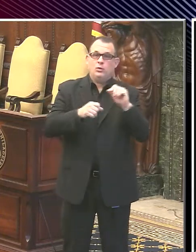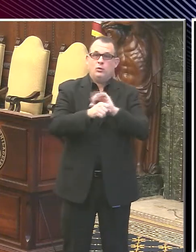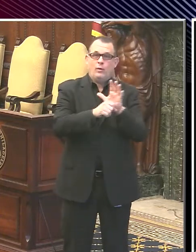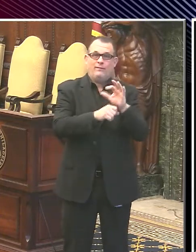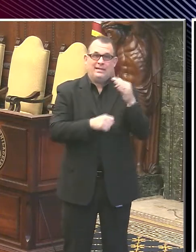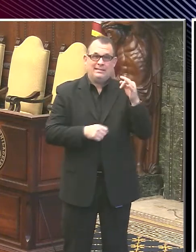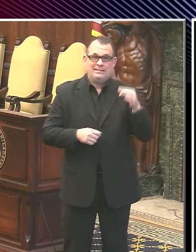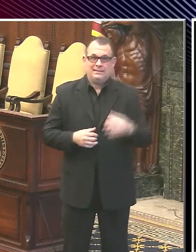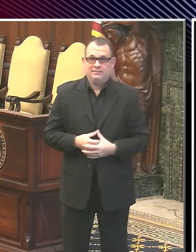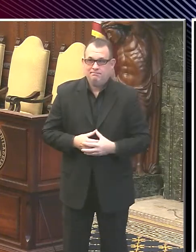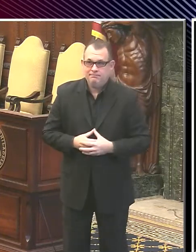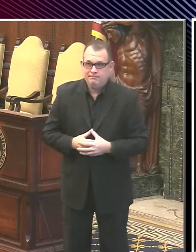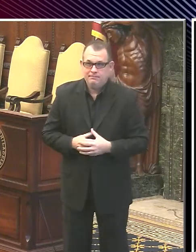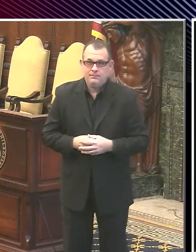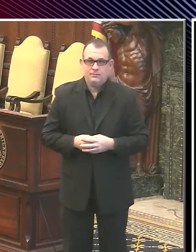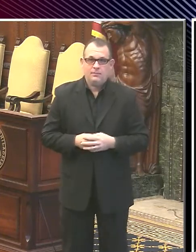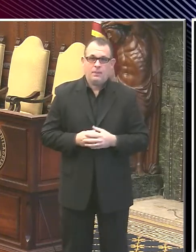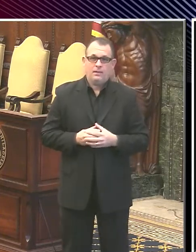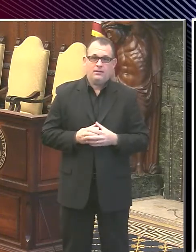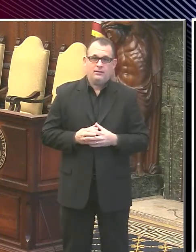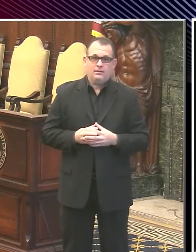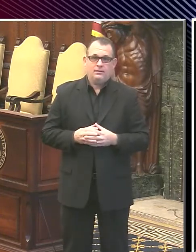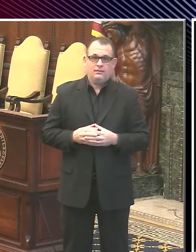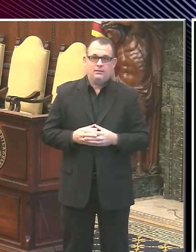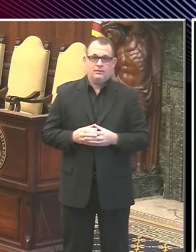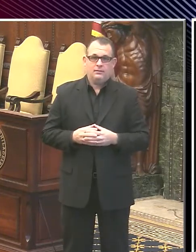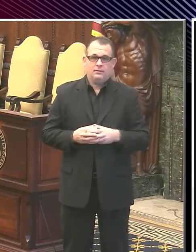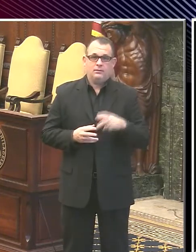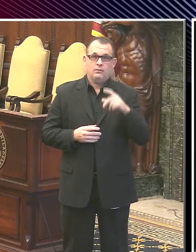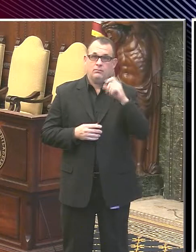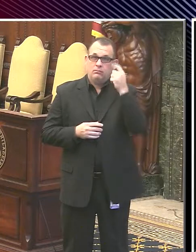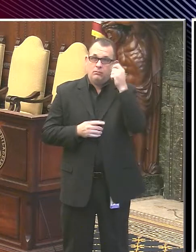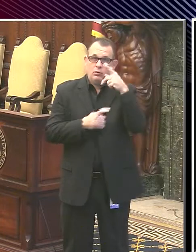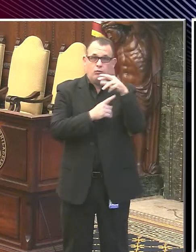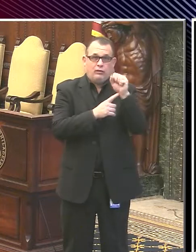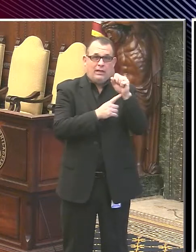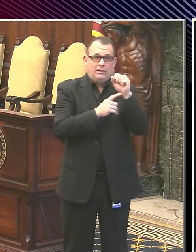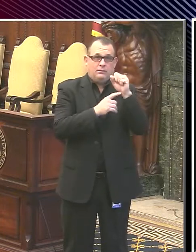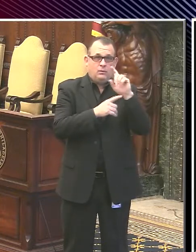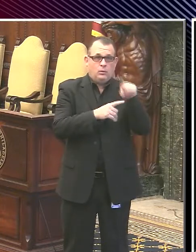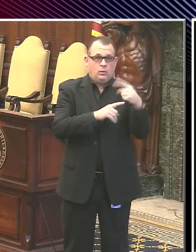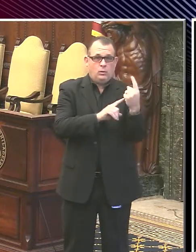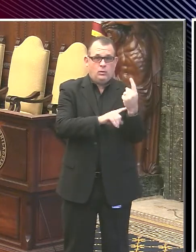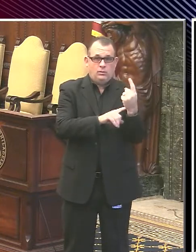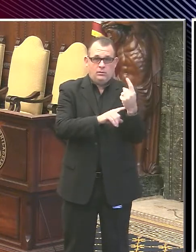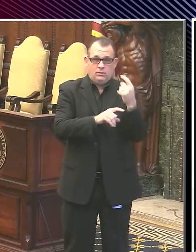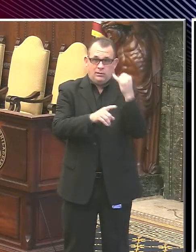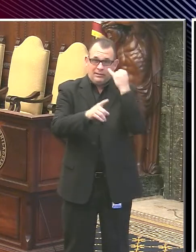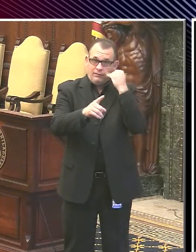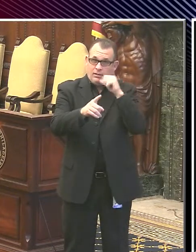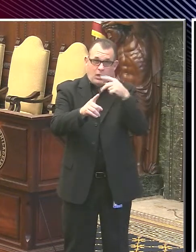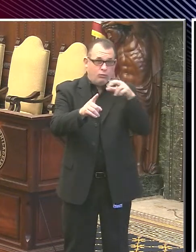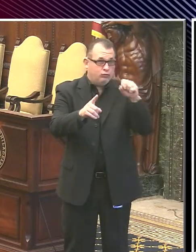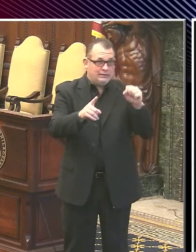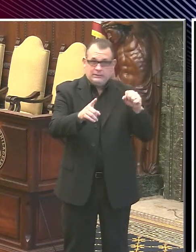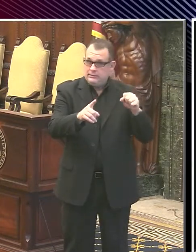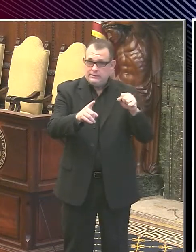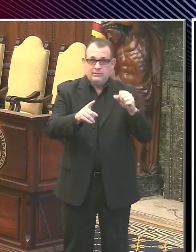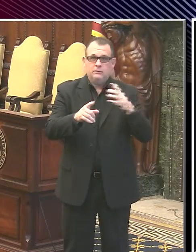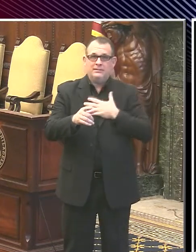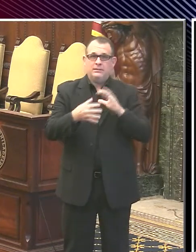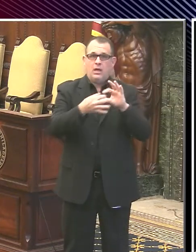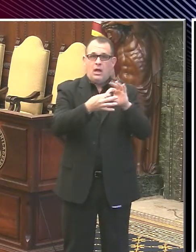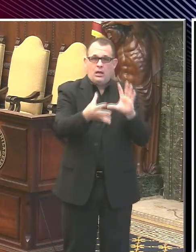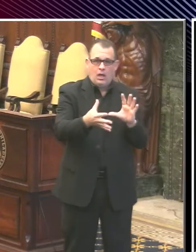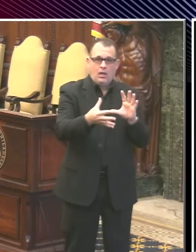This is for press only, and if you are not a member of the press, please log out and watch on one of the live streams. We will begin our